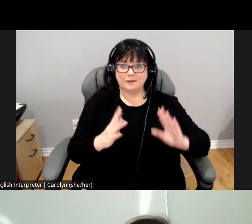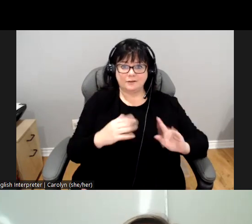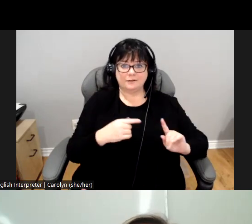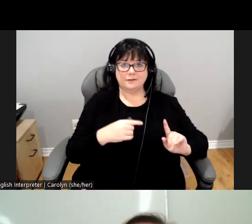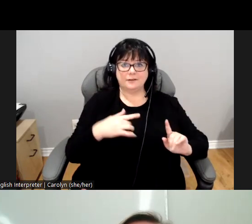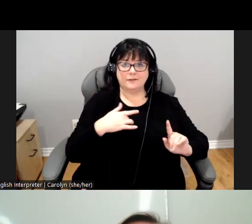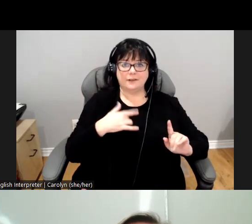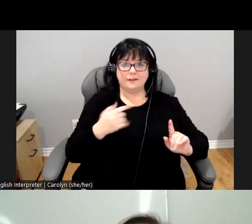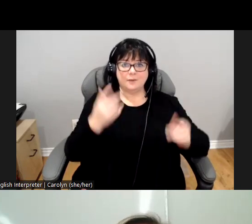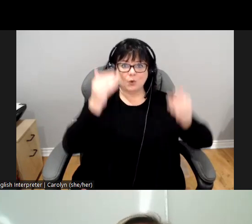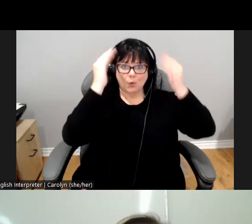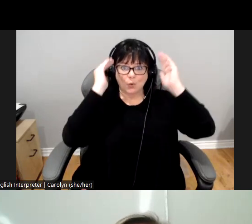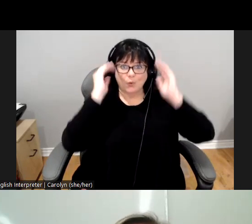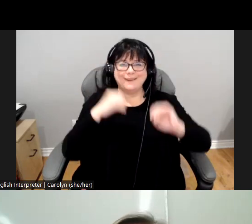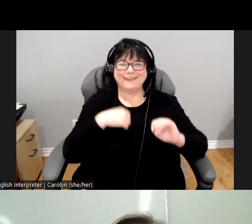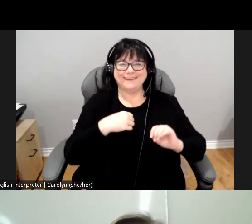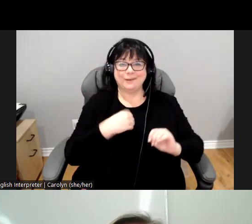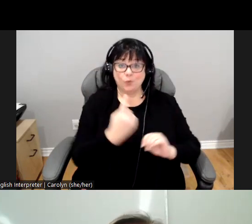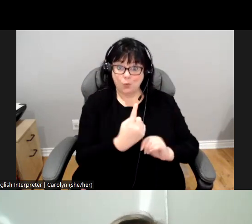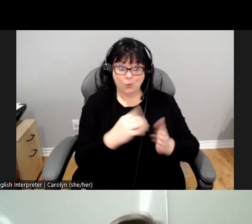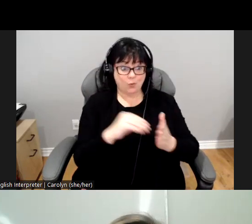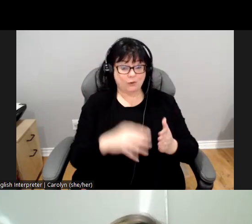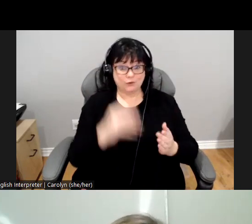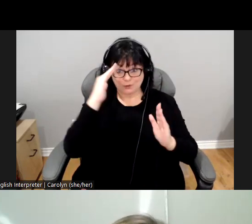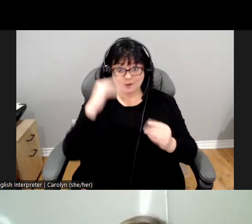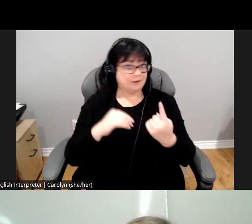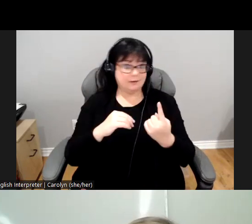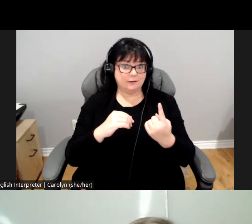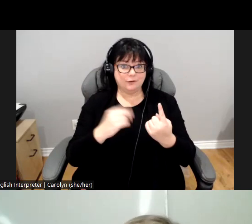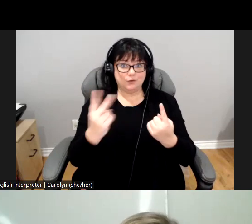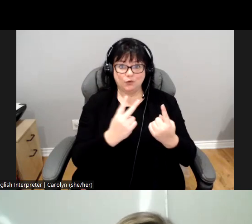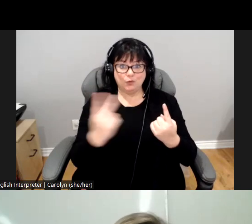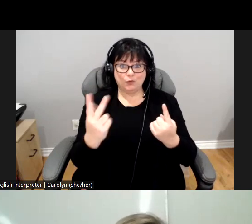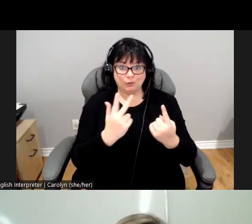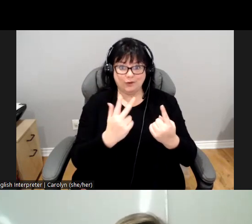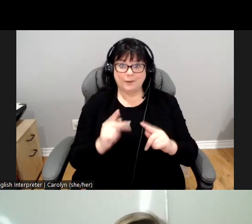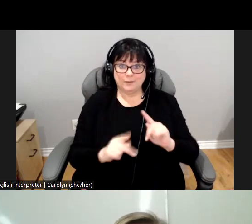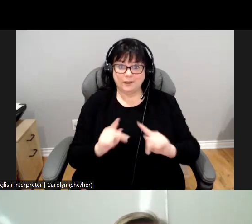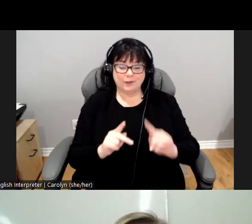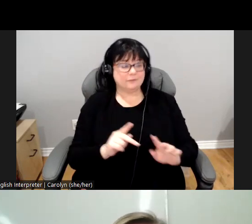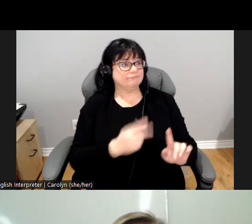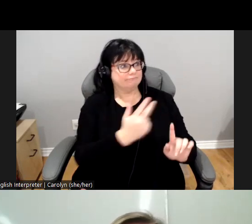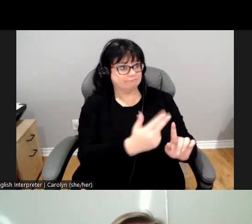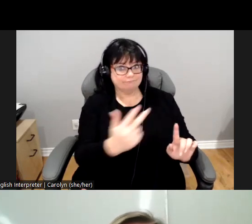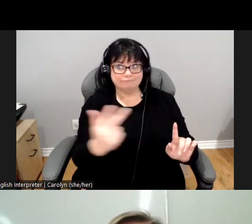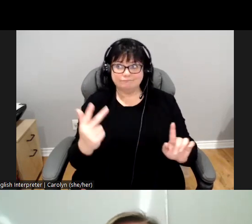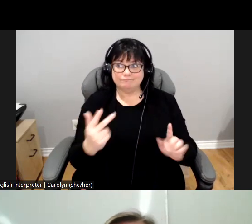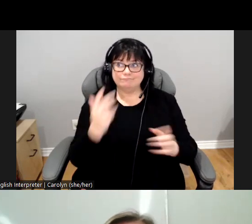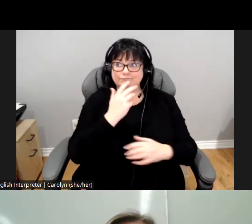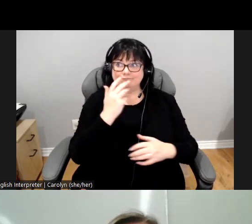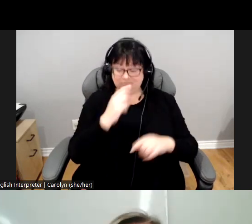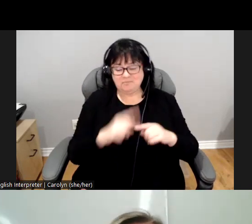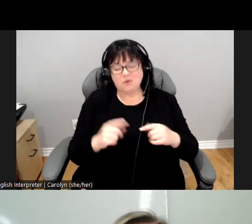on a given day, but we try to facilitate or accommodate that as much as we can. So next